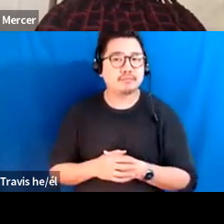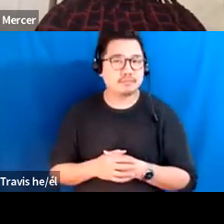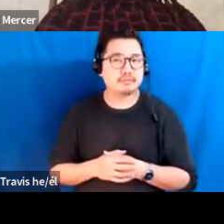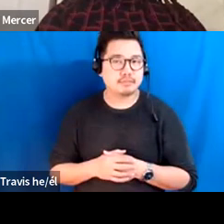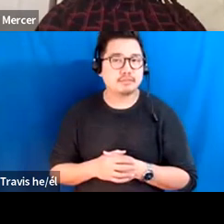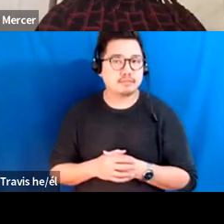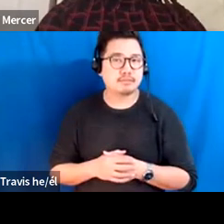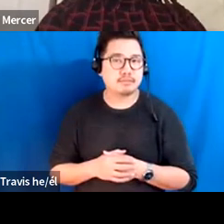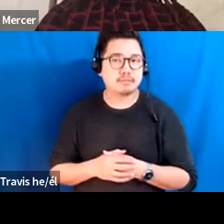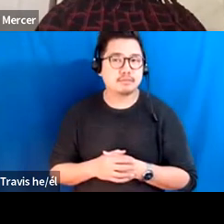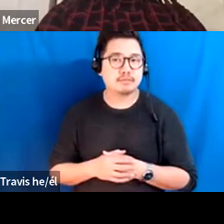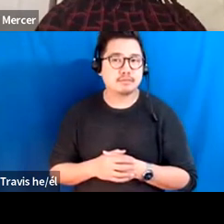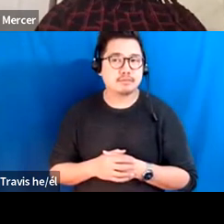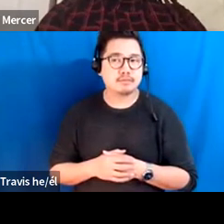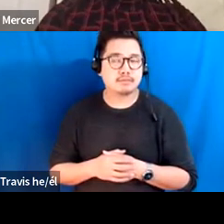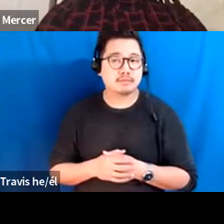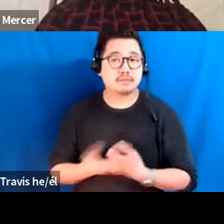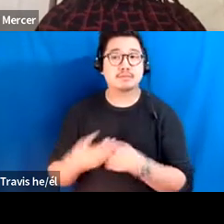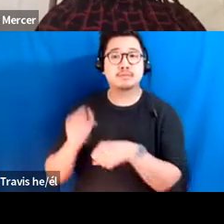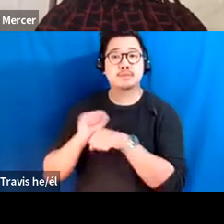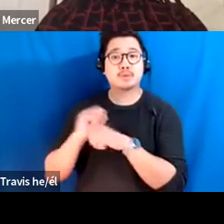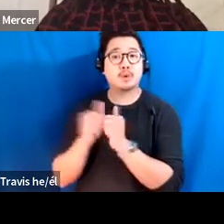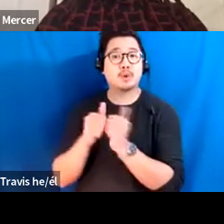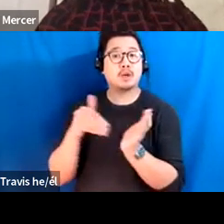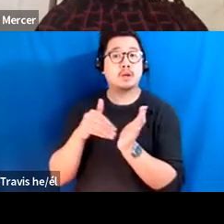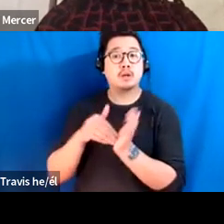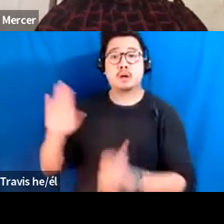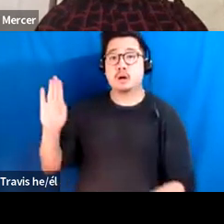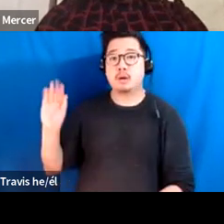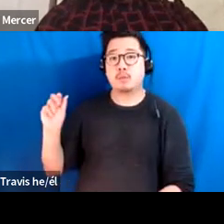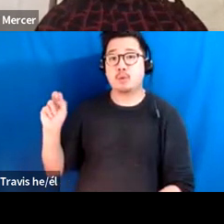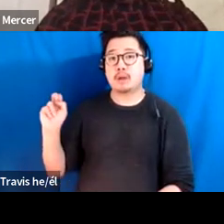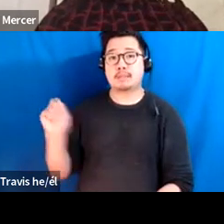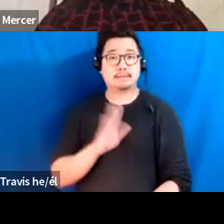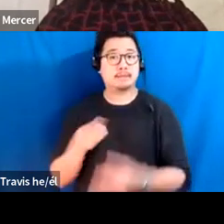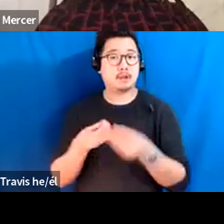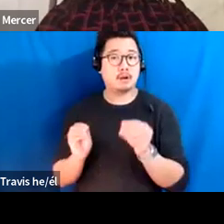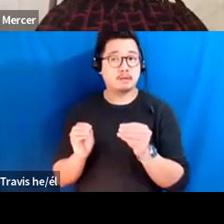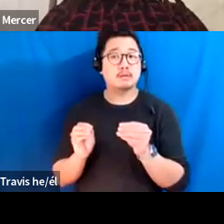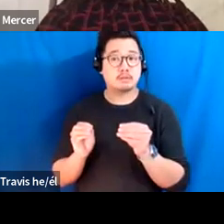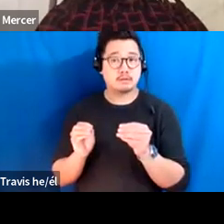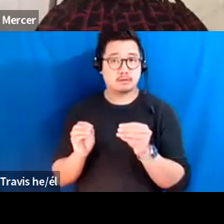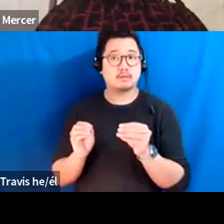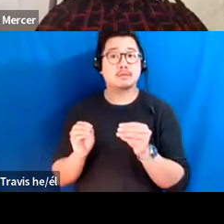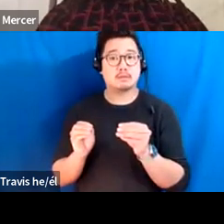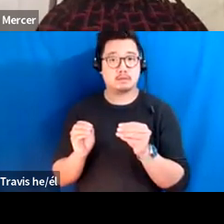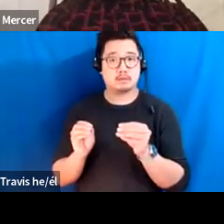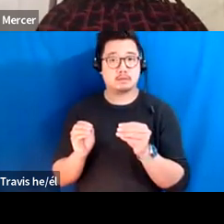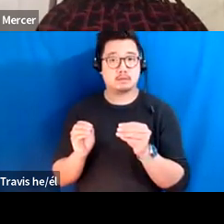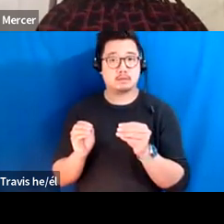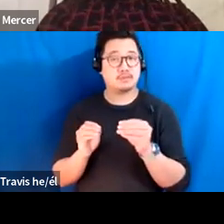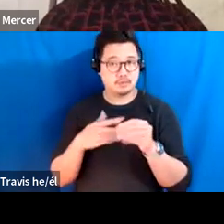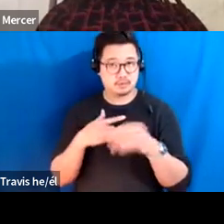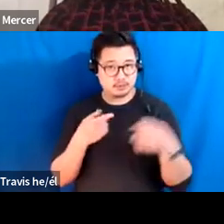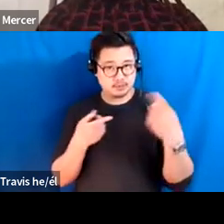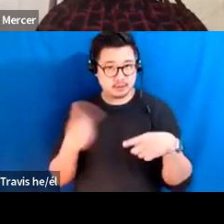of working with dr uh grandson's office so that we could mutually agree on in the future how